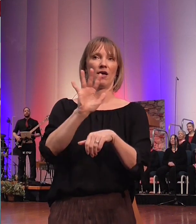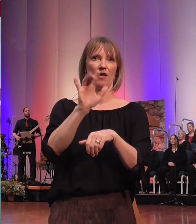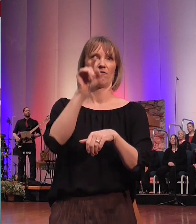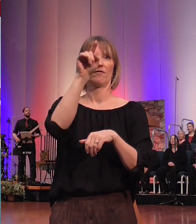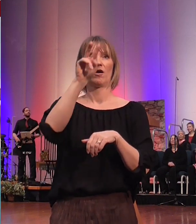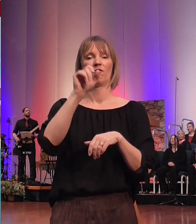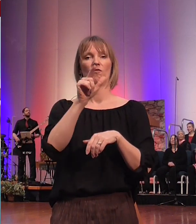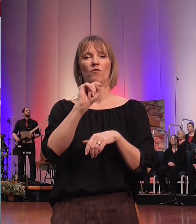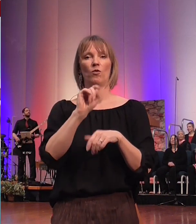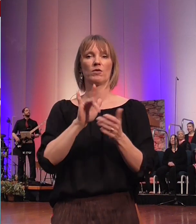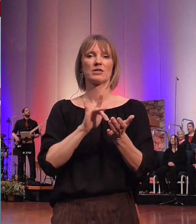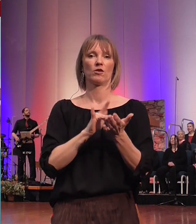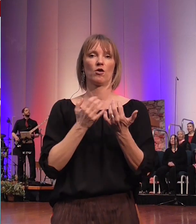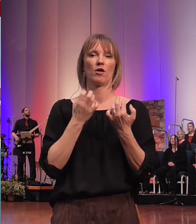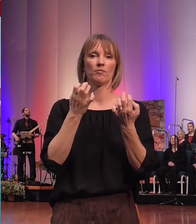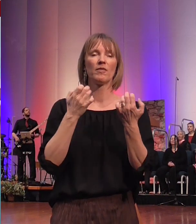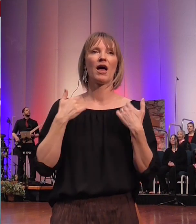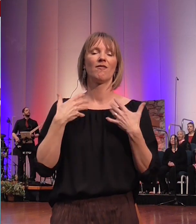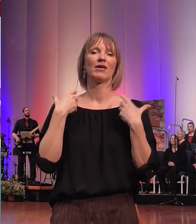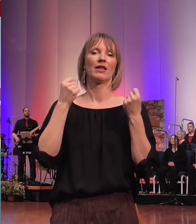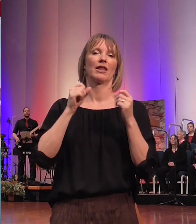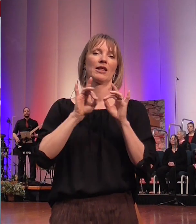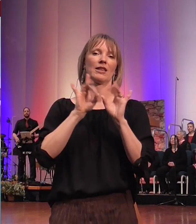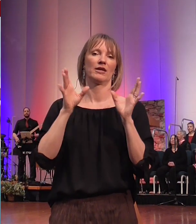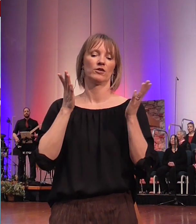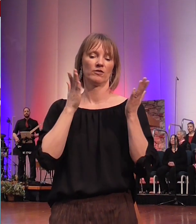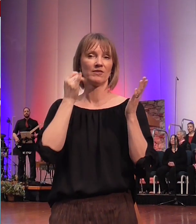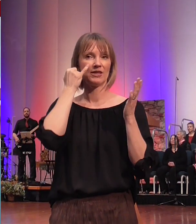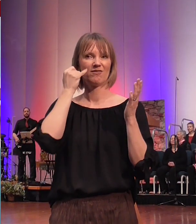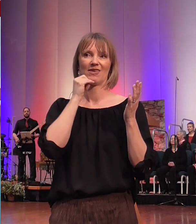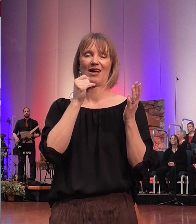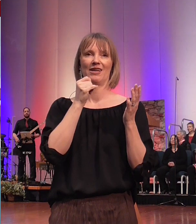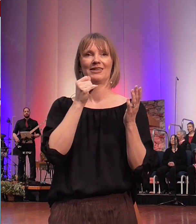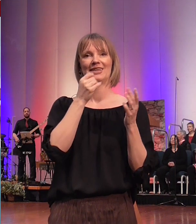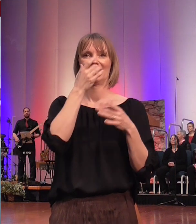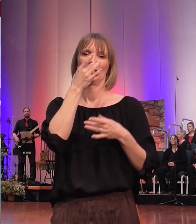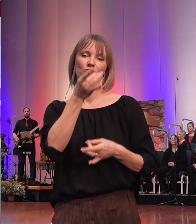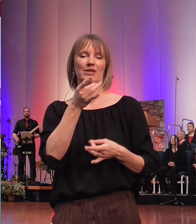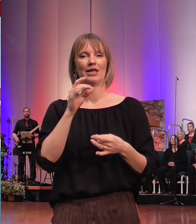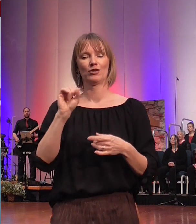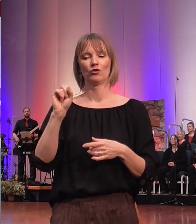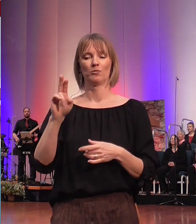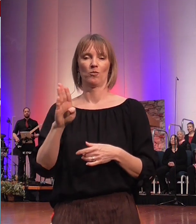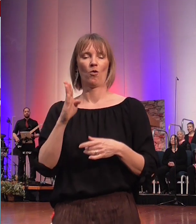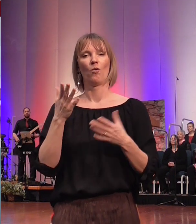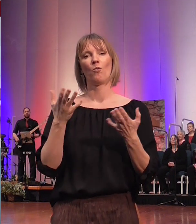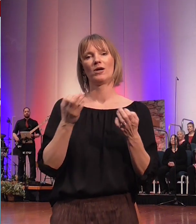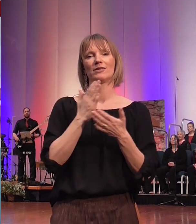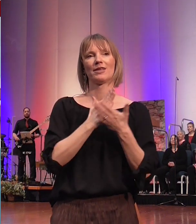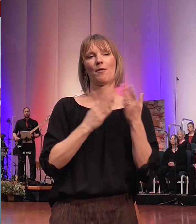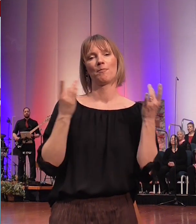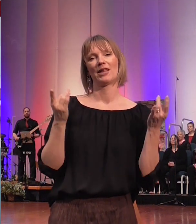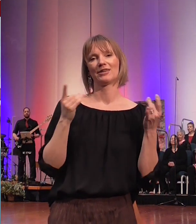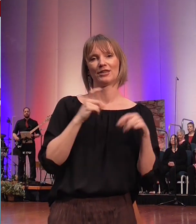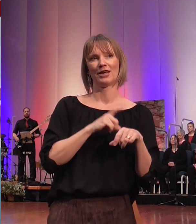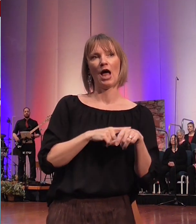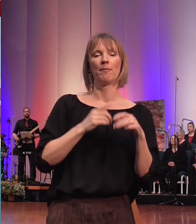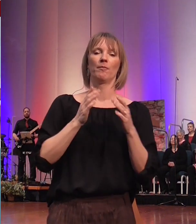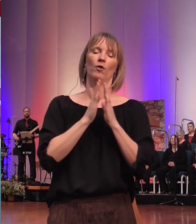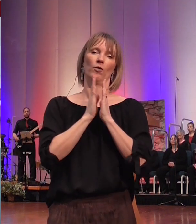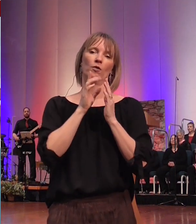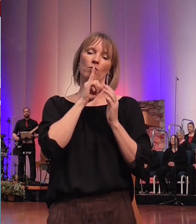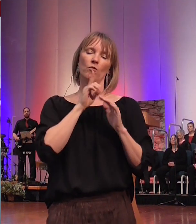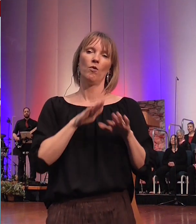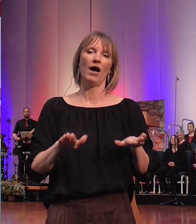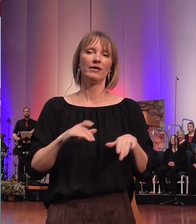over in the Vote Center Auditorium is our Healing Light service. If you're not into that old Super Bowl thing and you want to have some meditation time and quiet